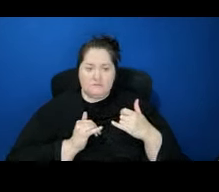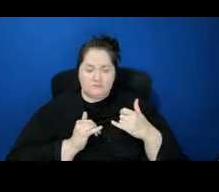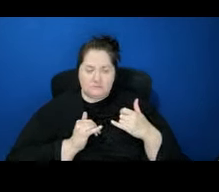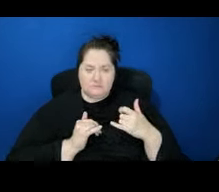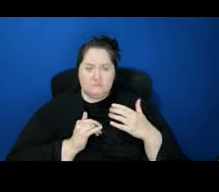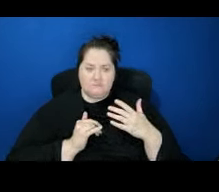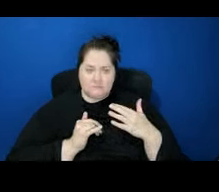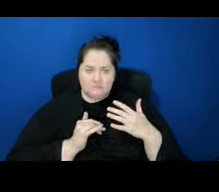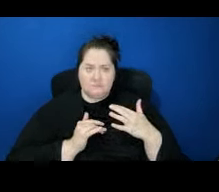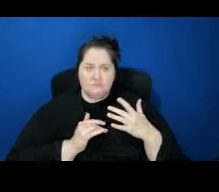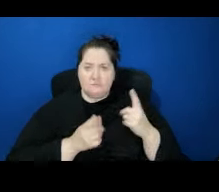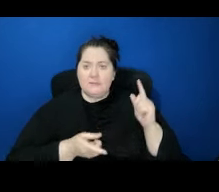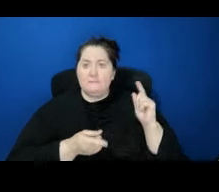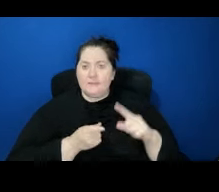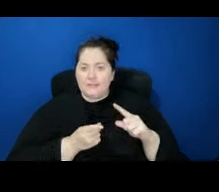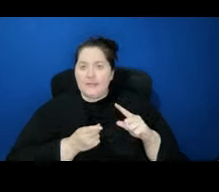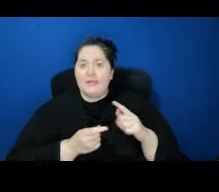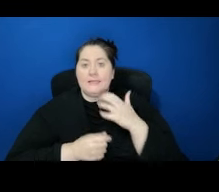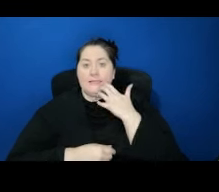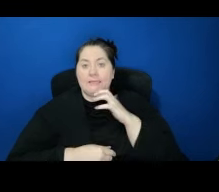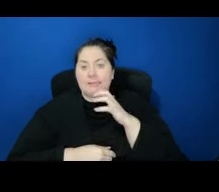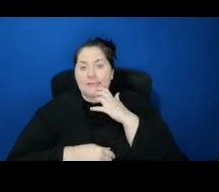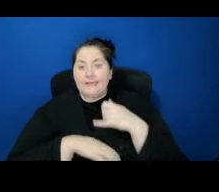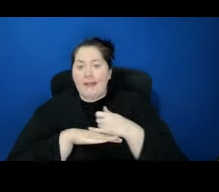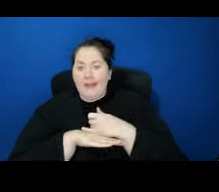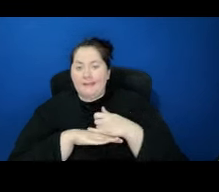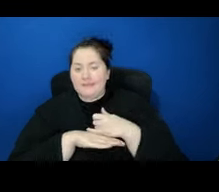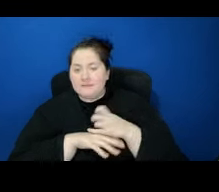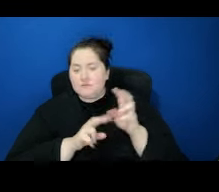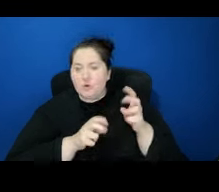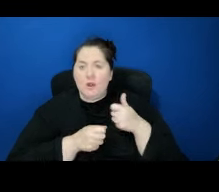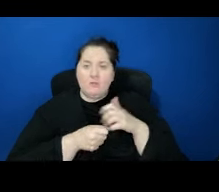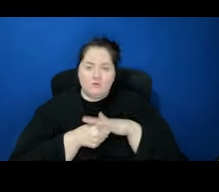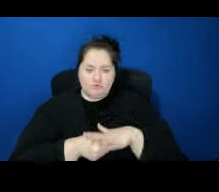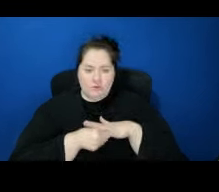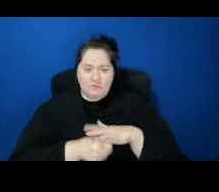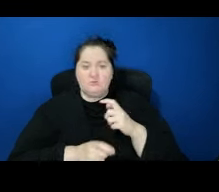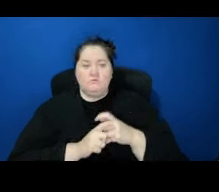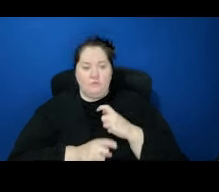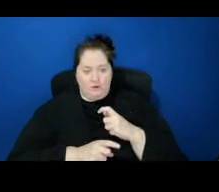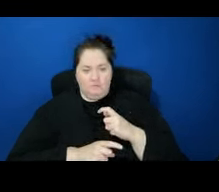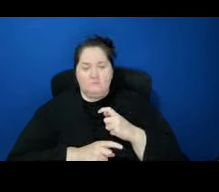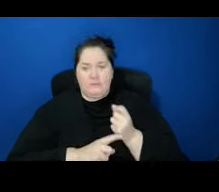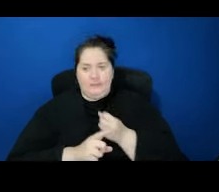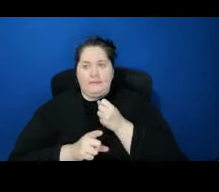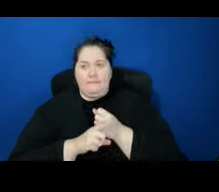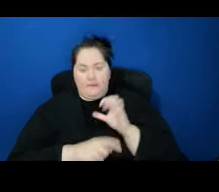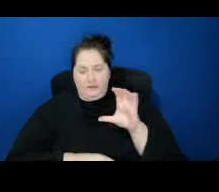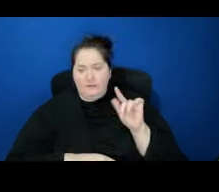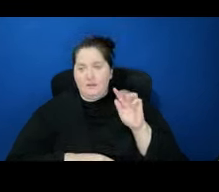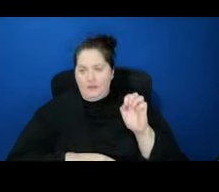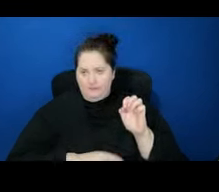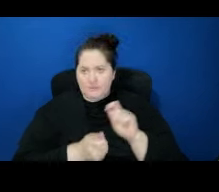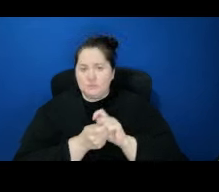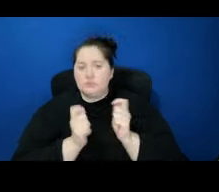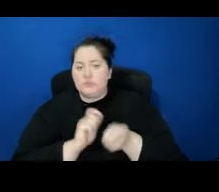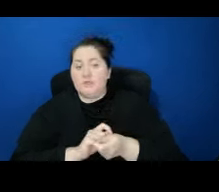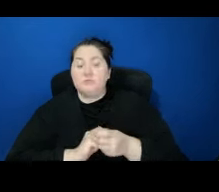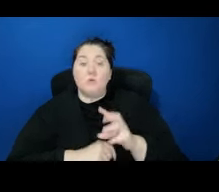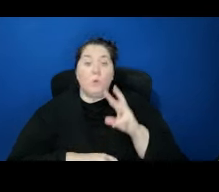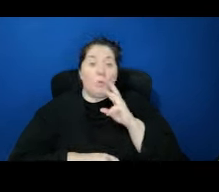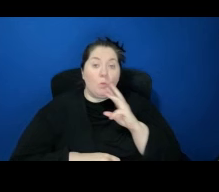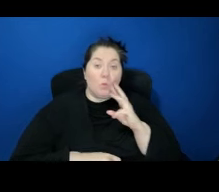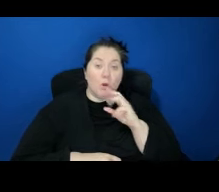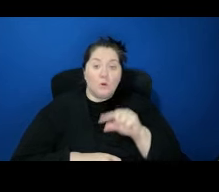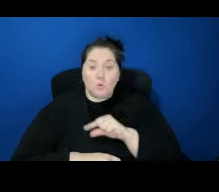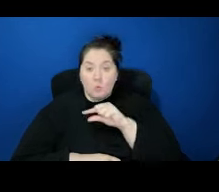in mitigating urban heat island or other stressors from impacts of climate. Our water